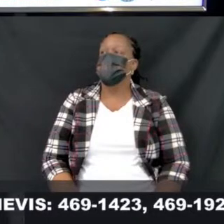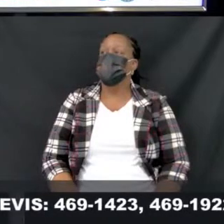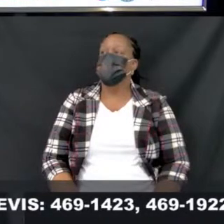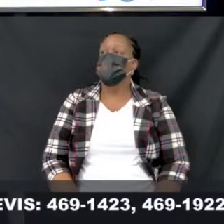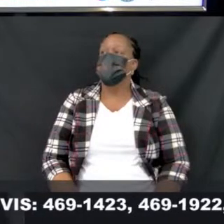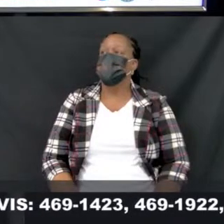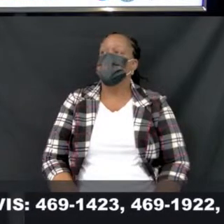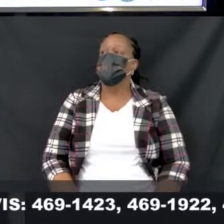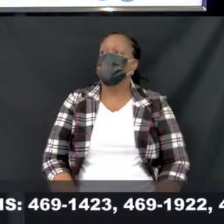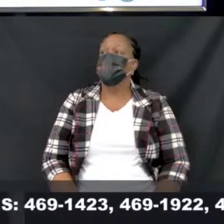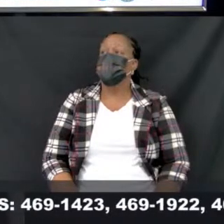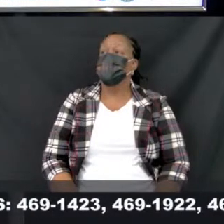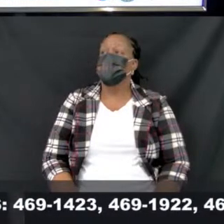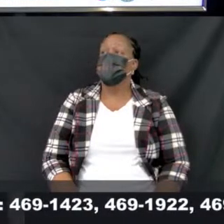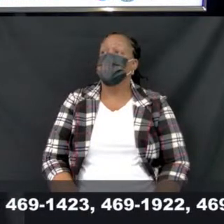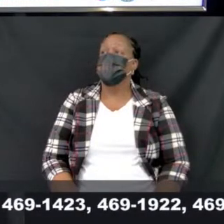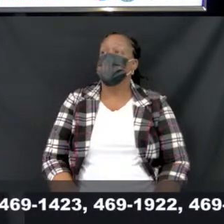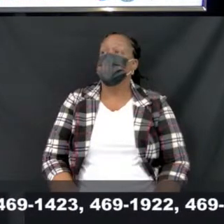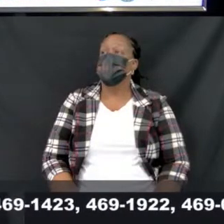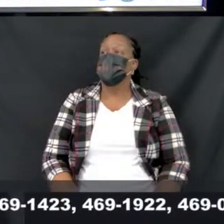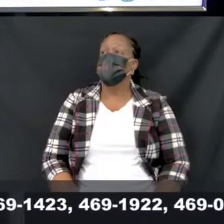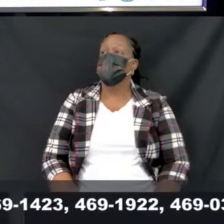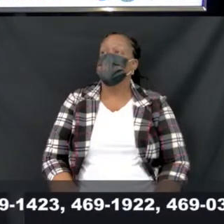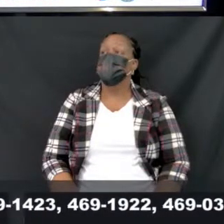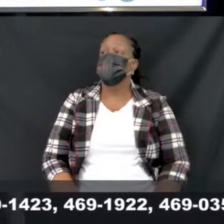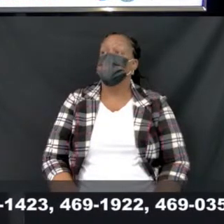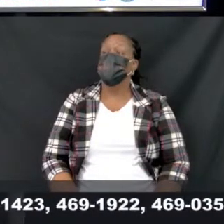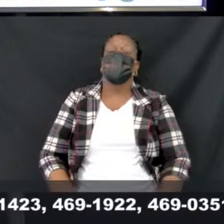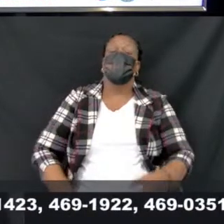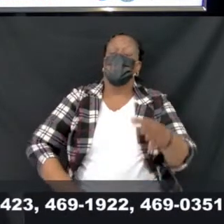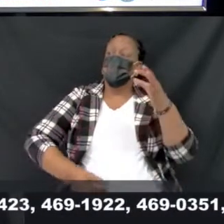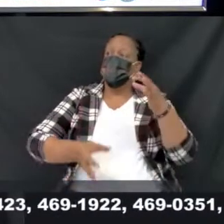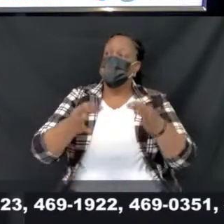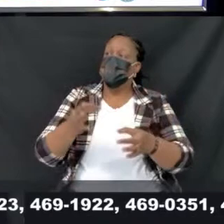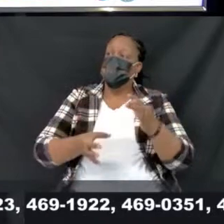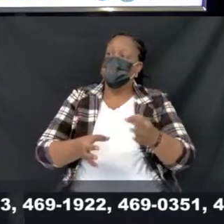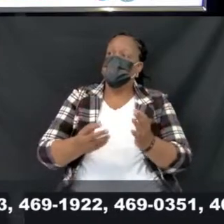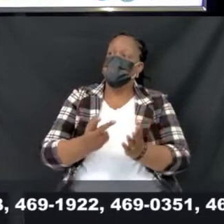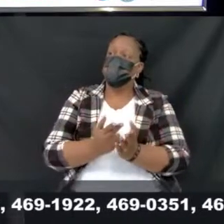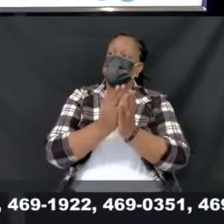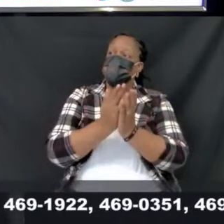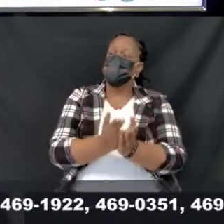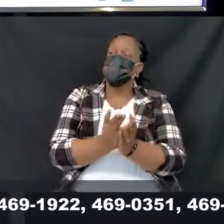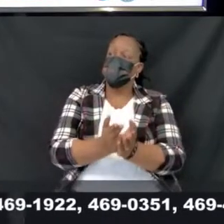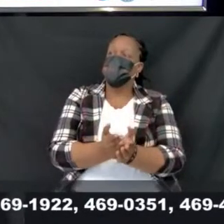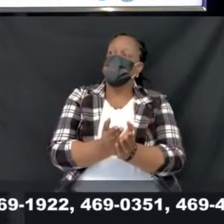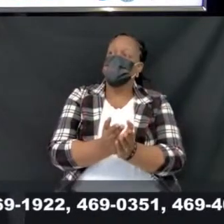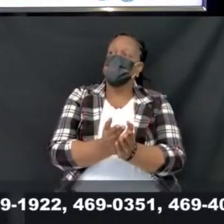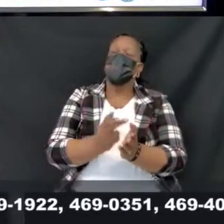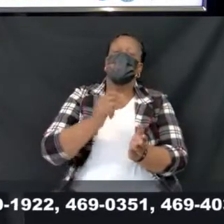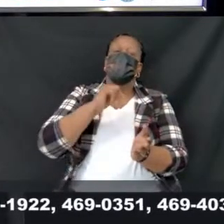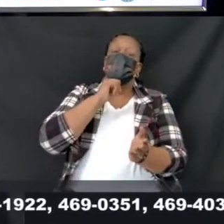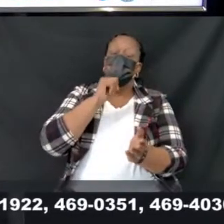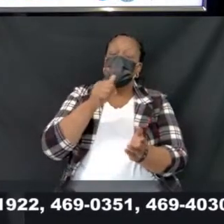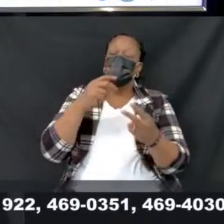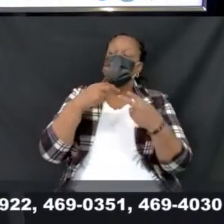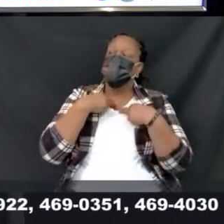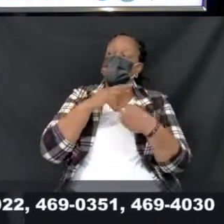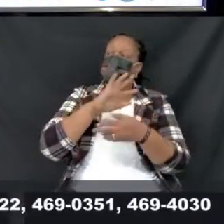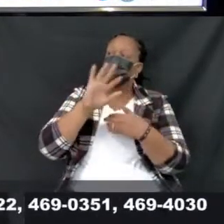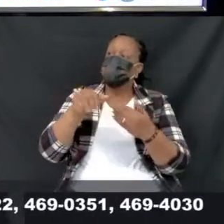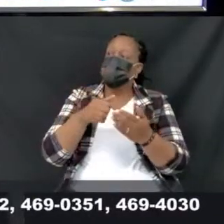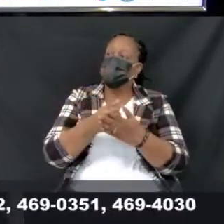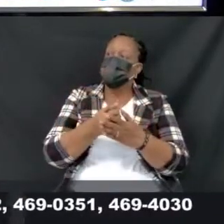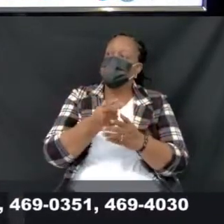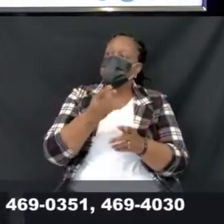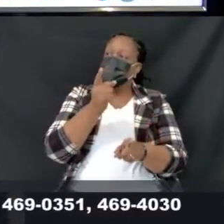ship. With that 1% positivity rate, if the ship does not meet that 1% positivity rate,